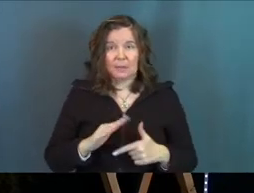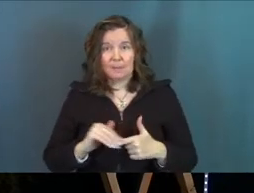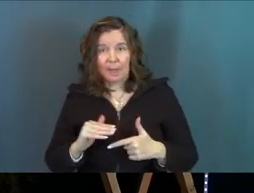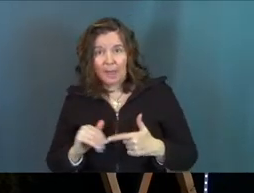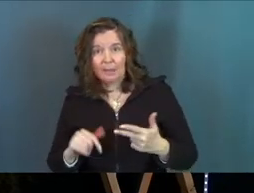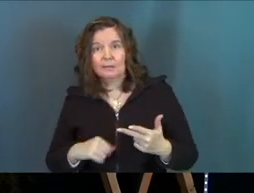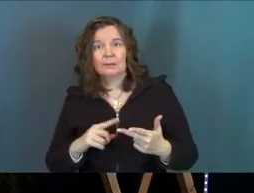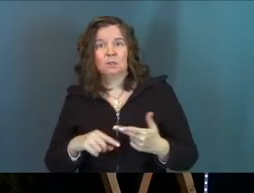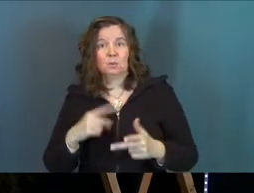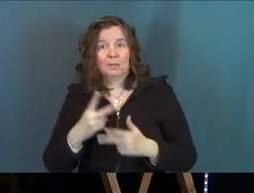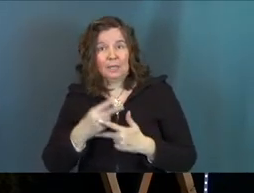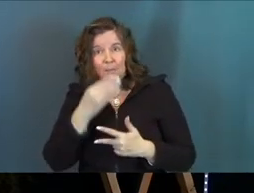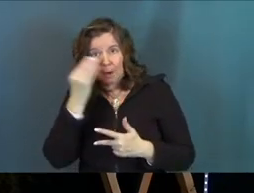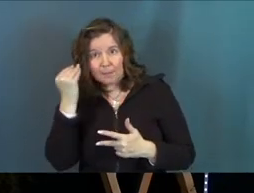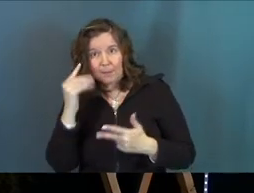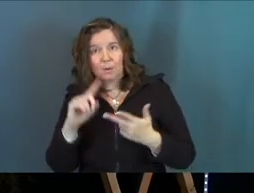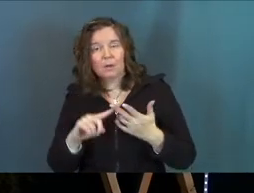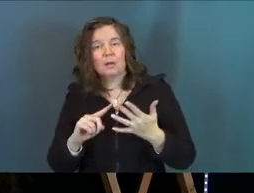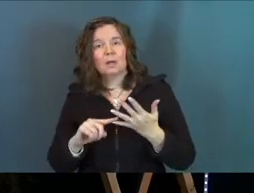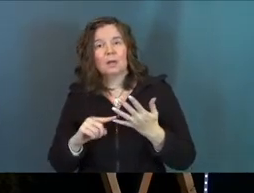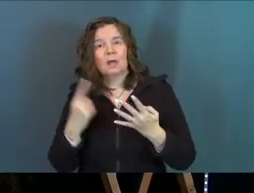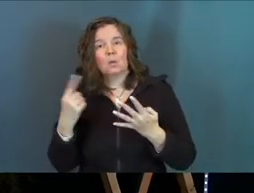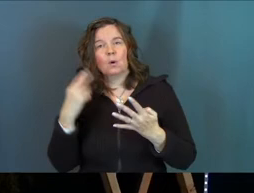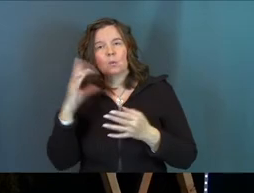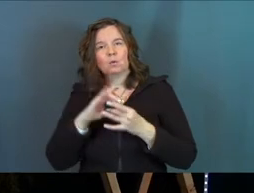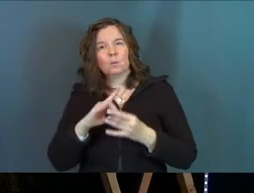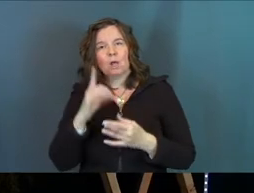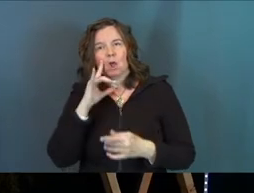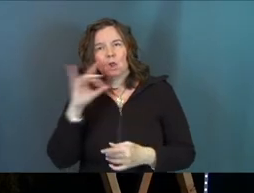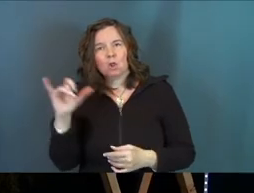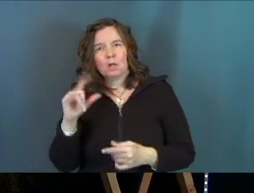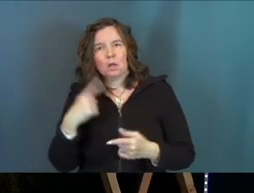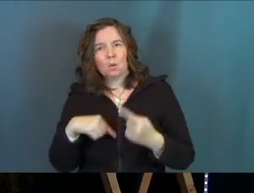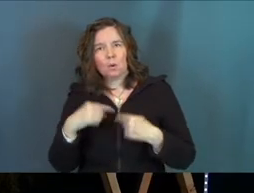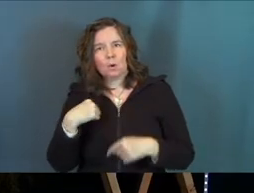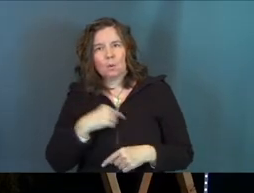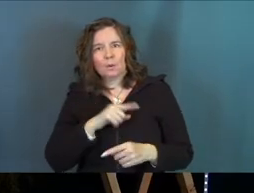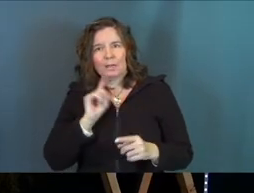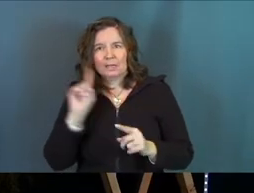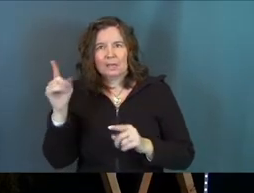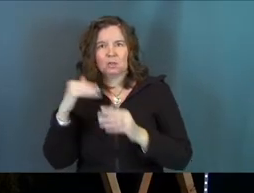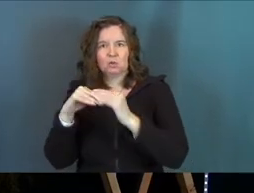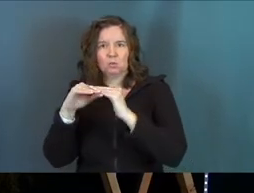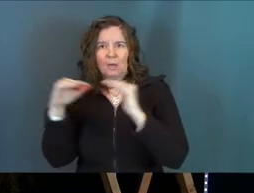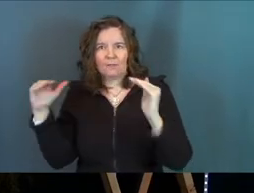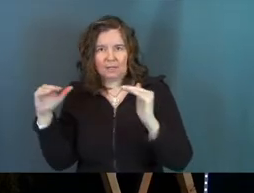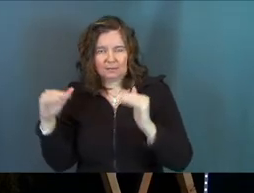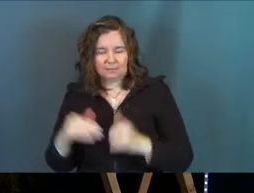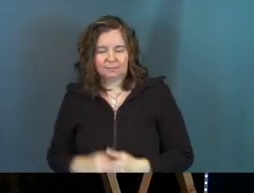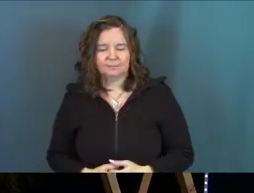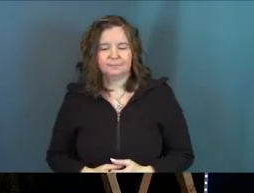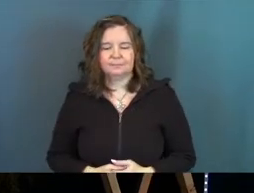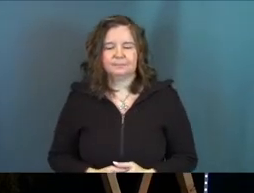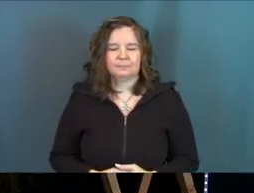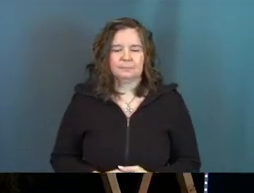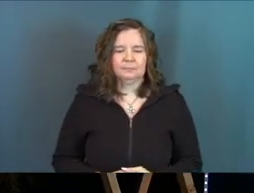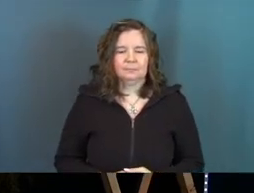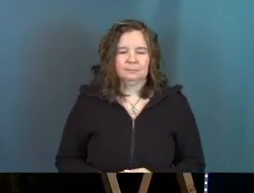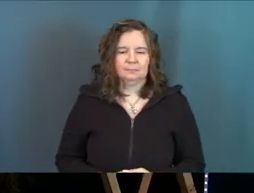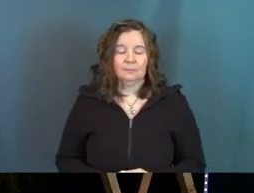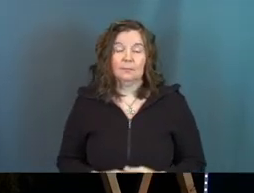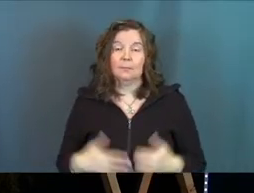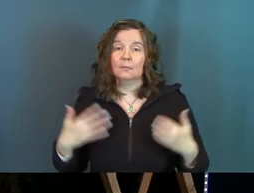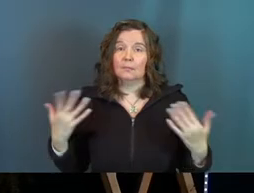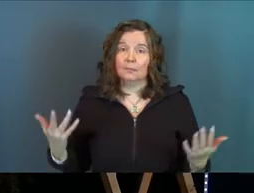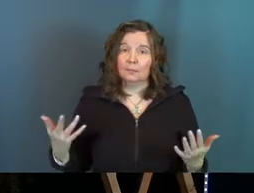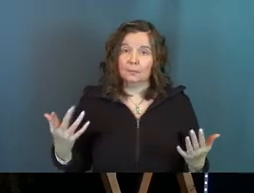know. Do we keep our memory? And what will those relationships look like when we get to heaven?